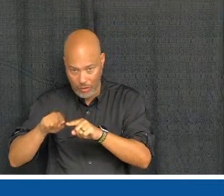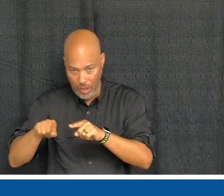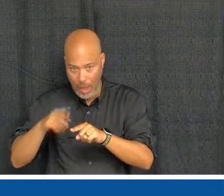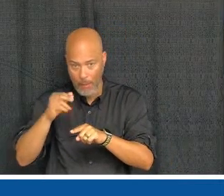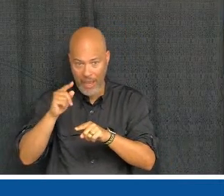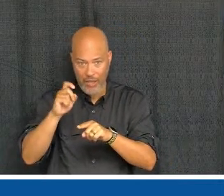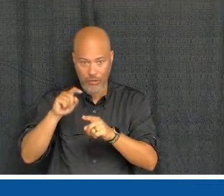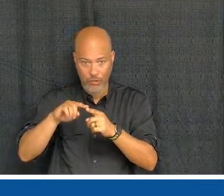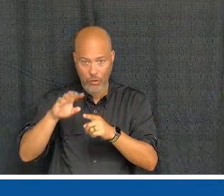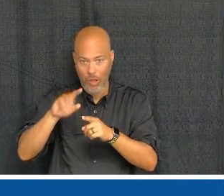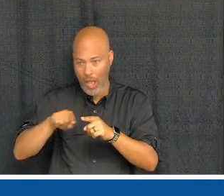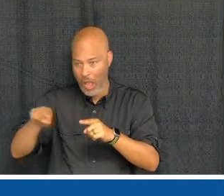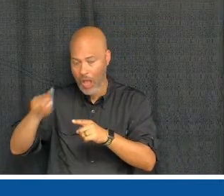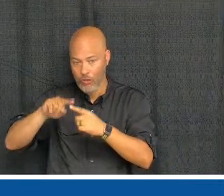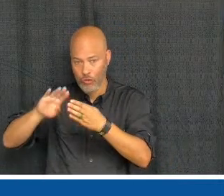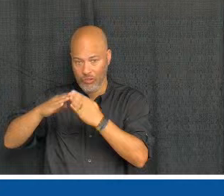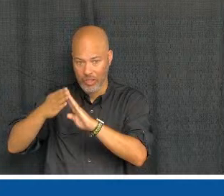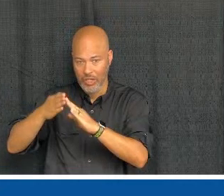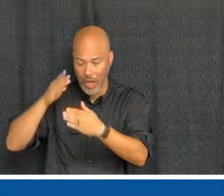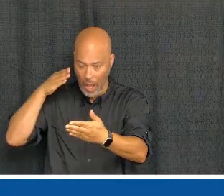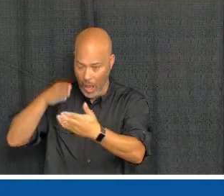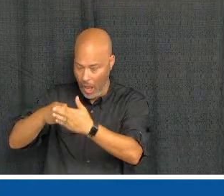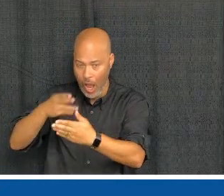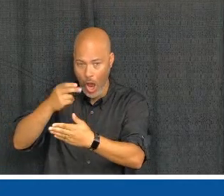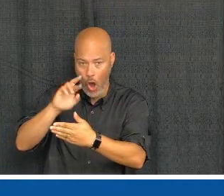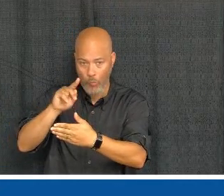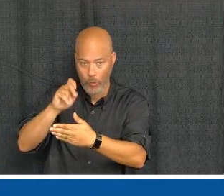Pageant Lane to the city limits at Harper Road.